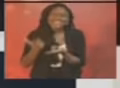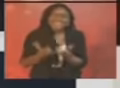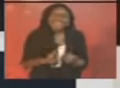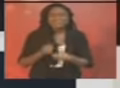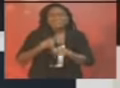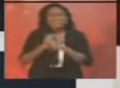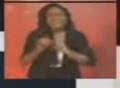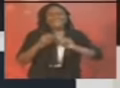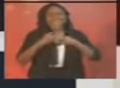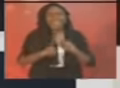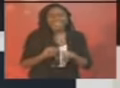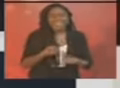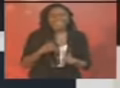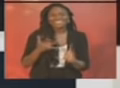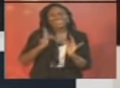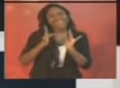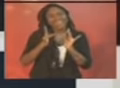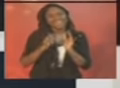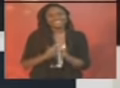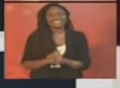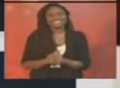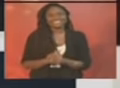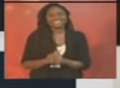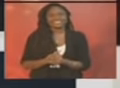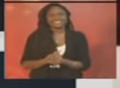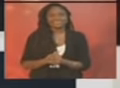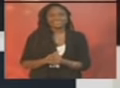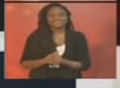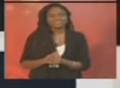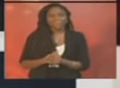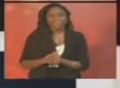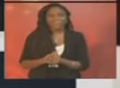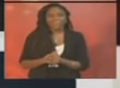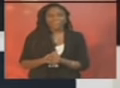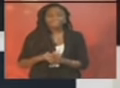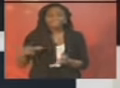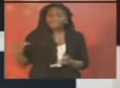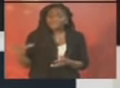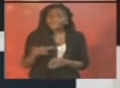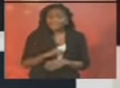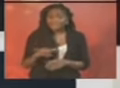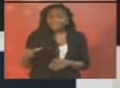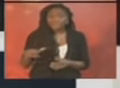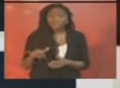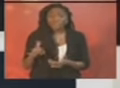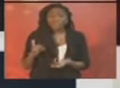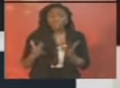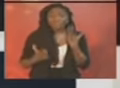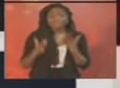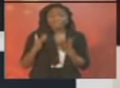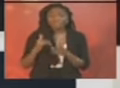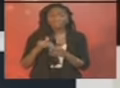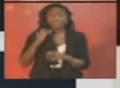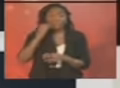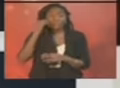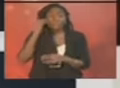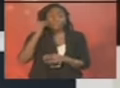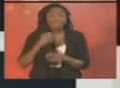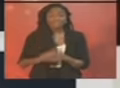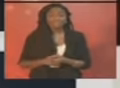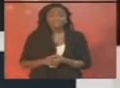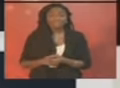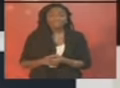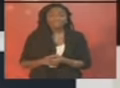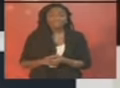hang out. And of course, if you can, in your own social structure and in your own home, if you have a few of